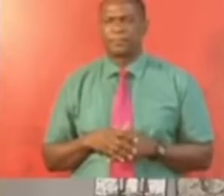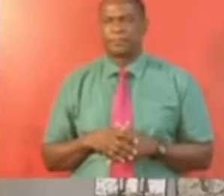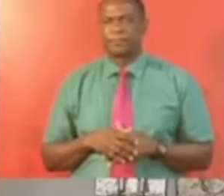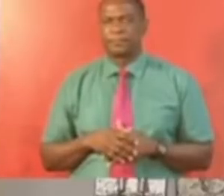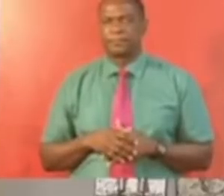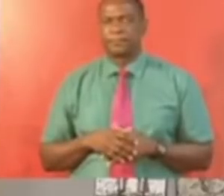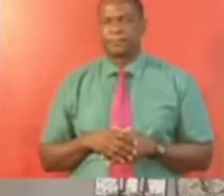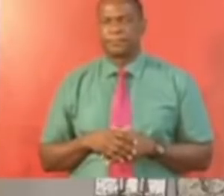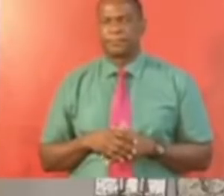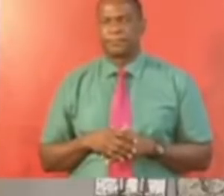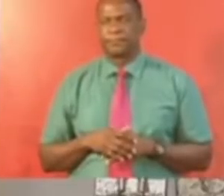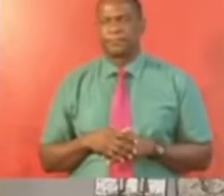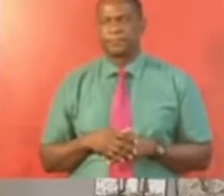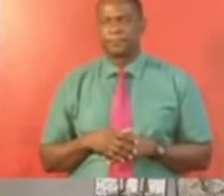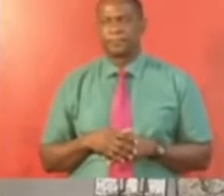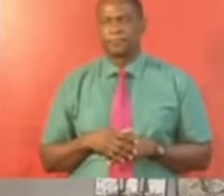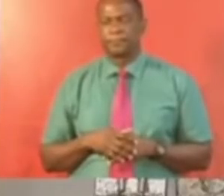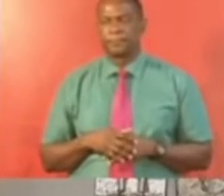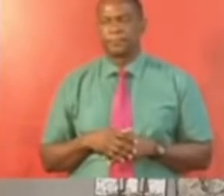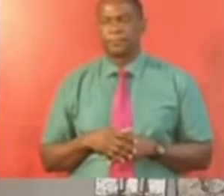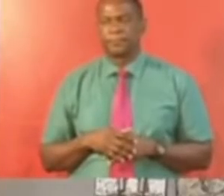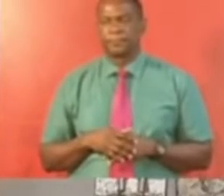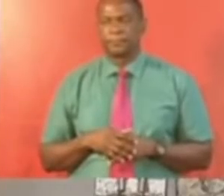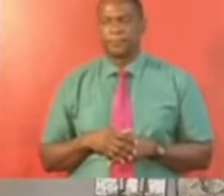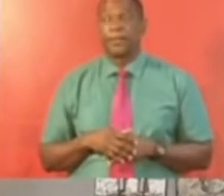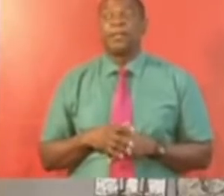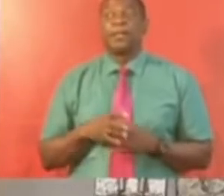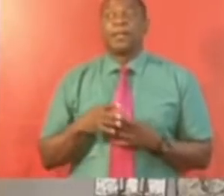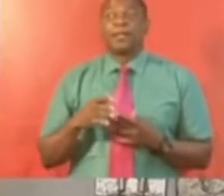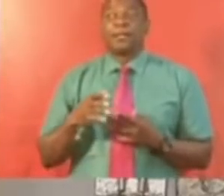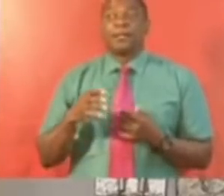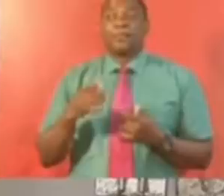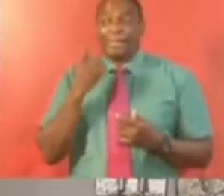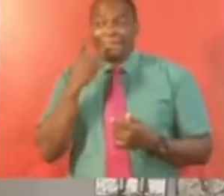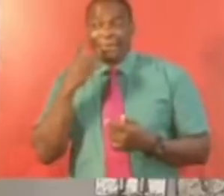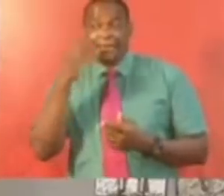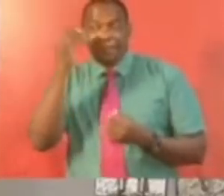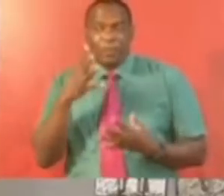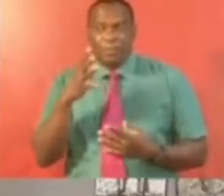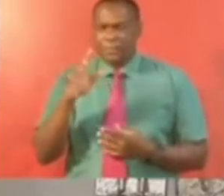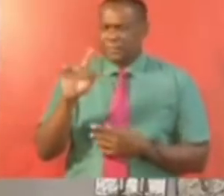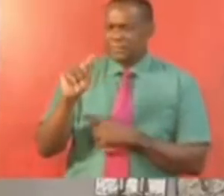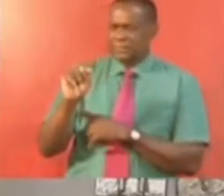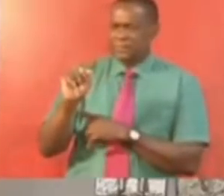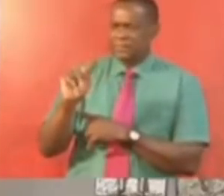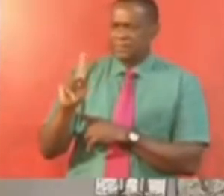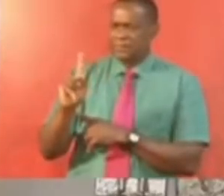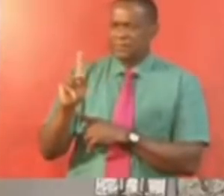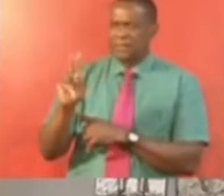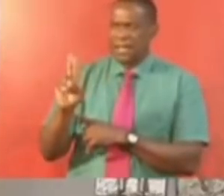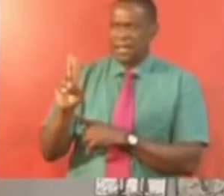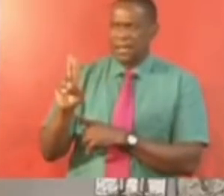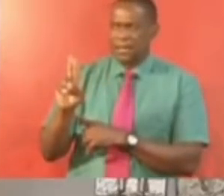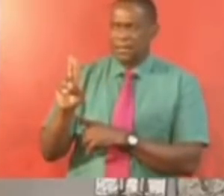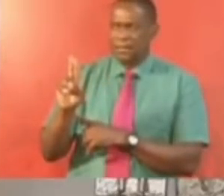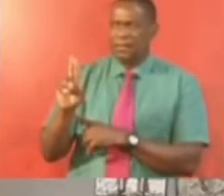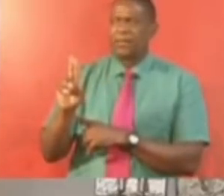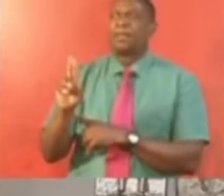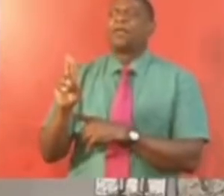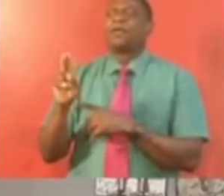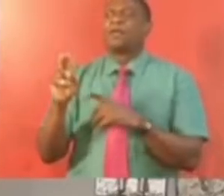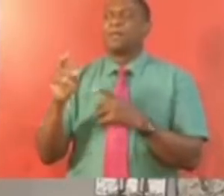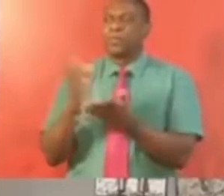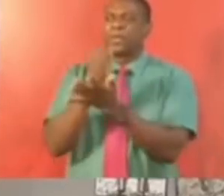morning's very important press conference, I've just been notified that TKR's innings ended at 175 for